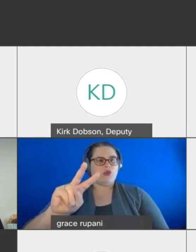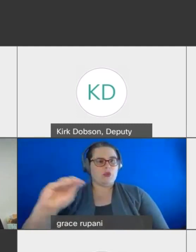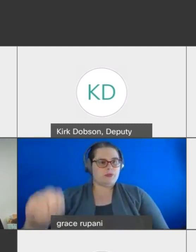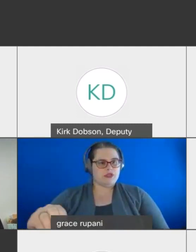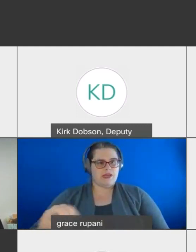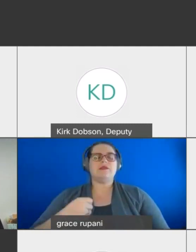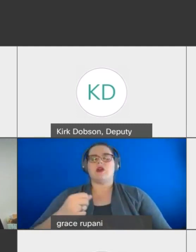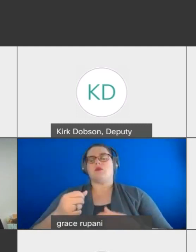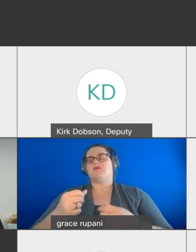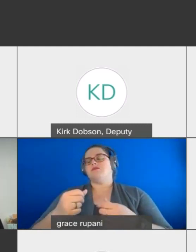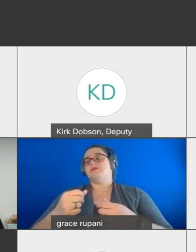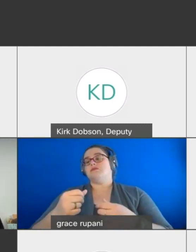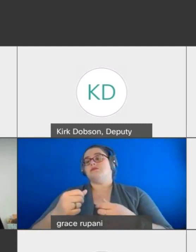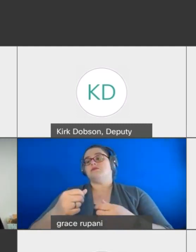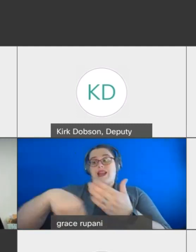to provide an update.